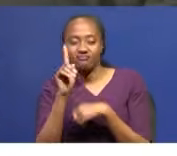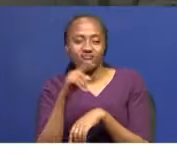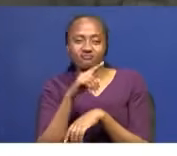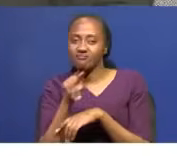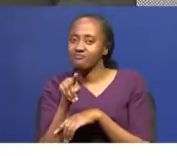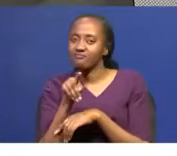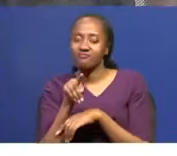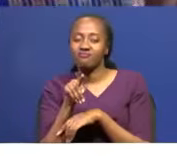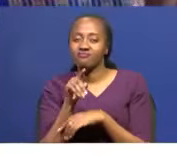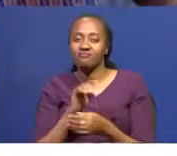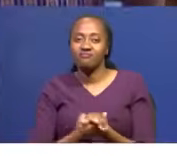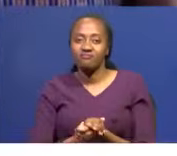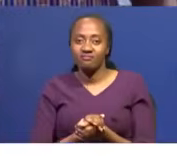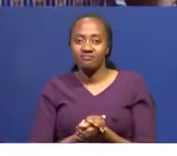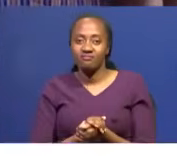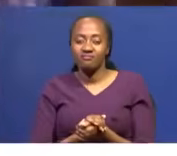scheme.